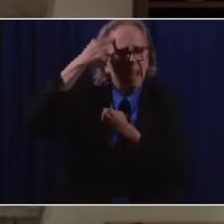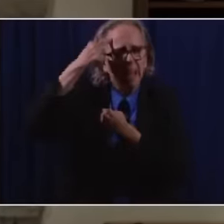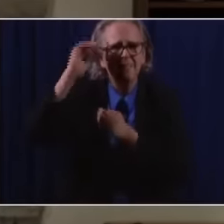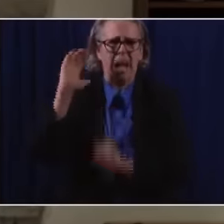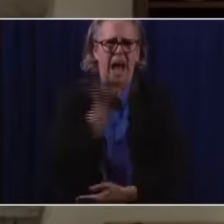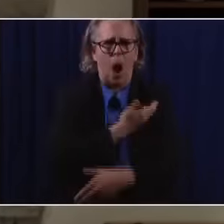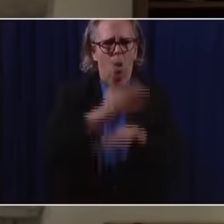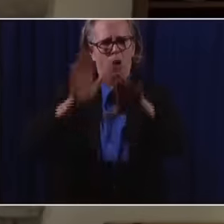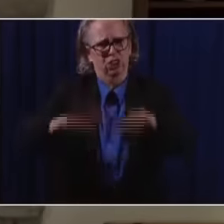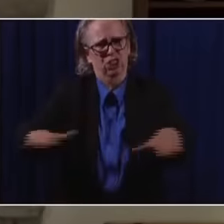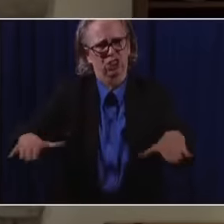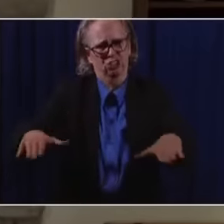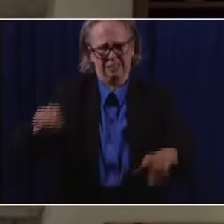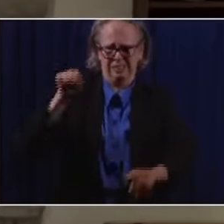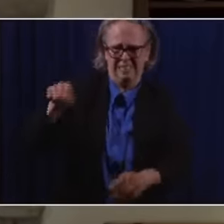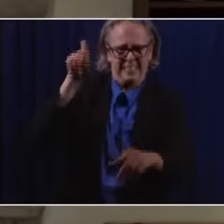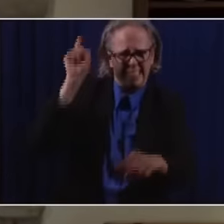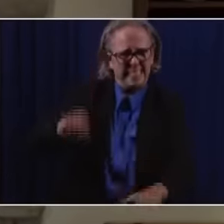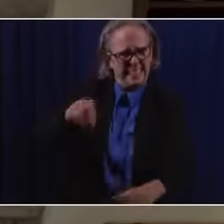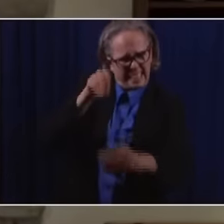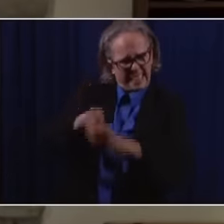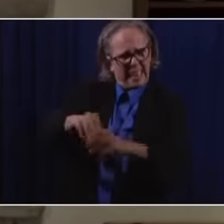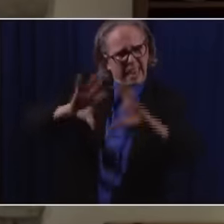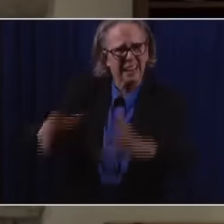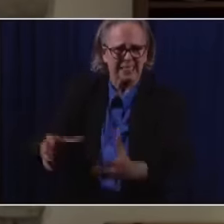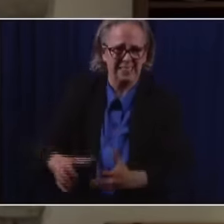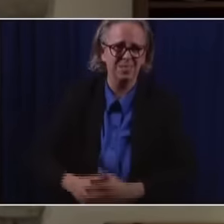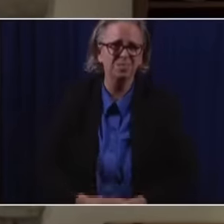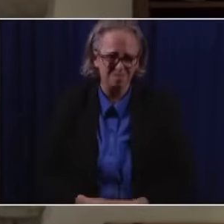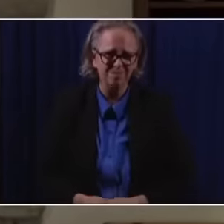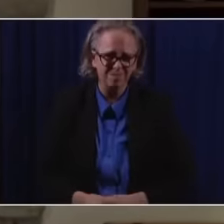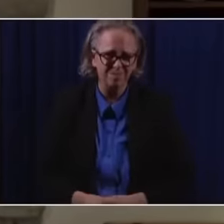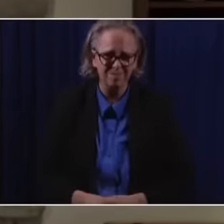Next question is from Alex Ebert at Bloomberg.